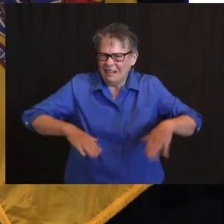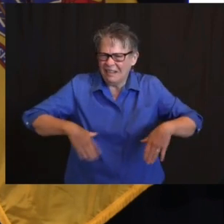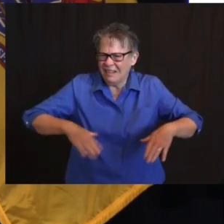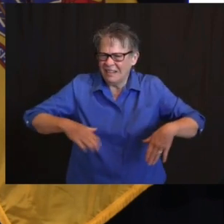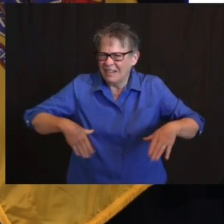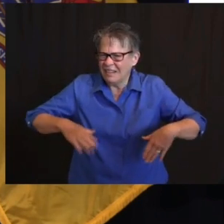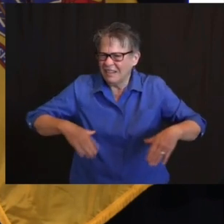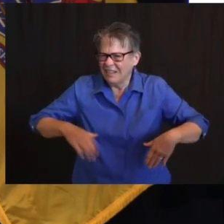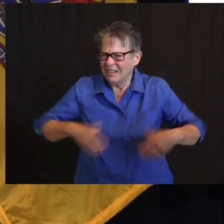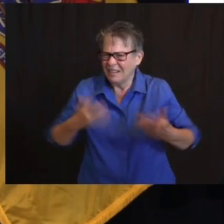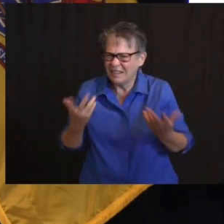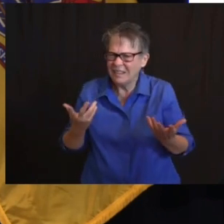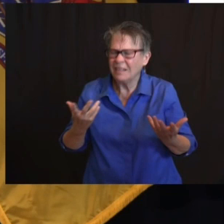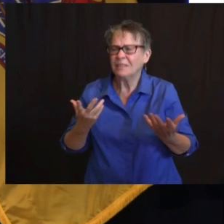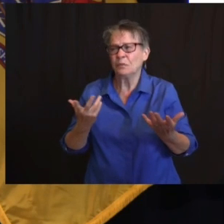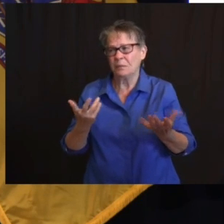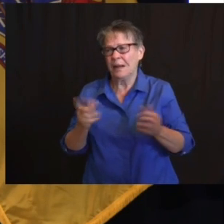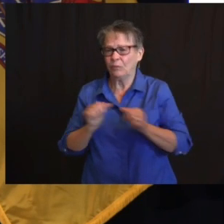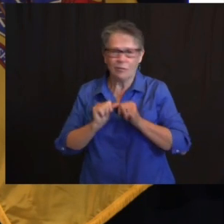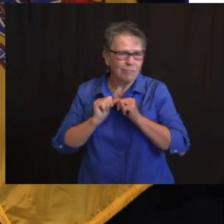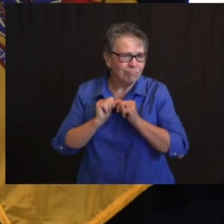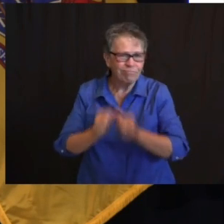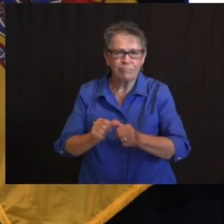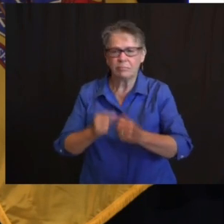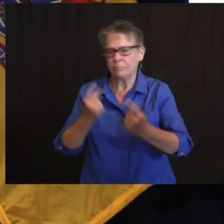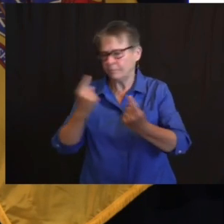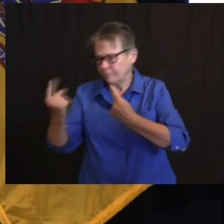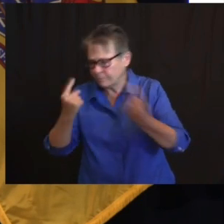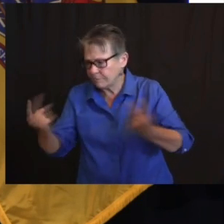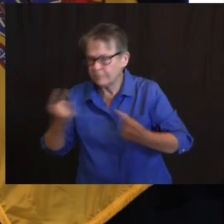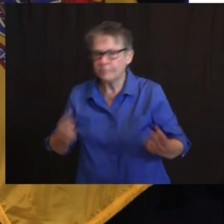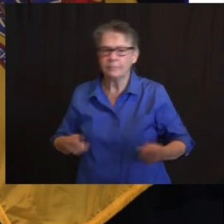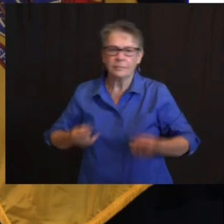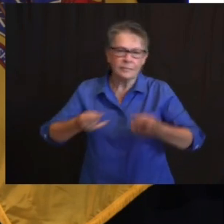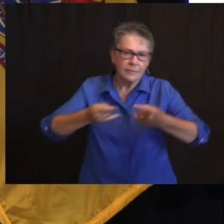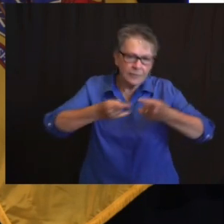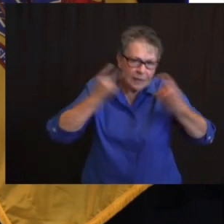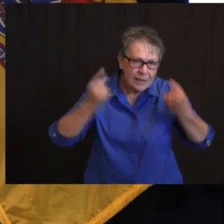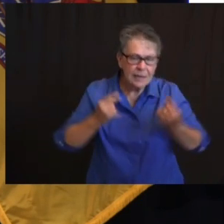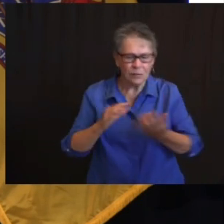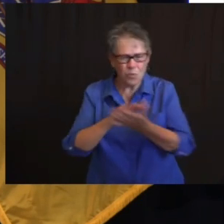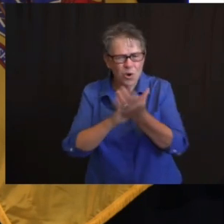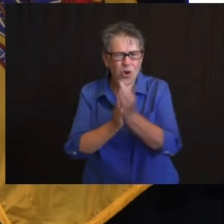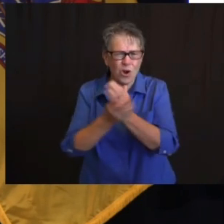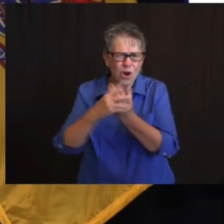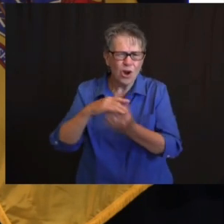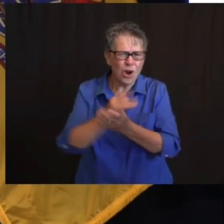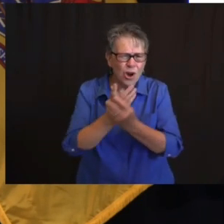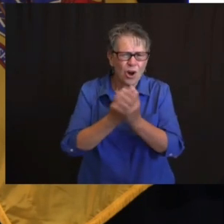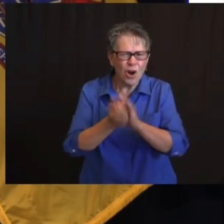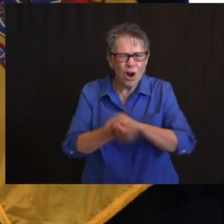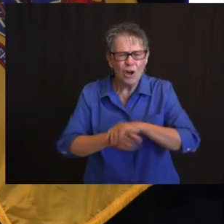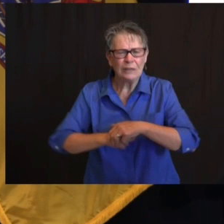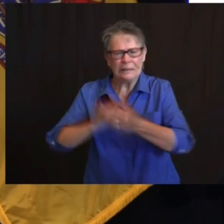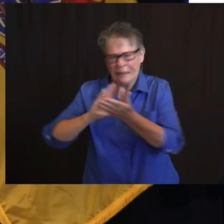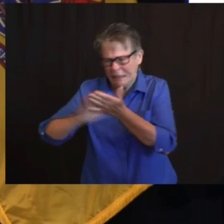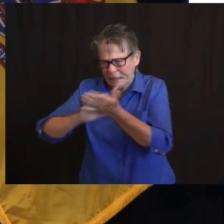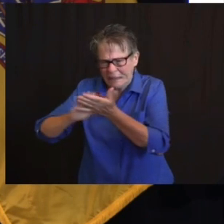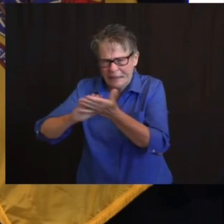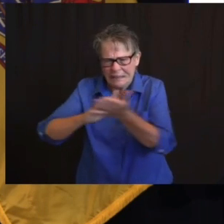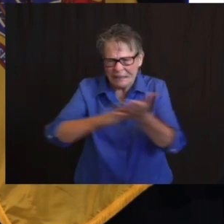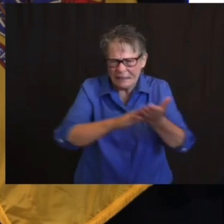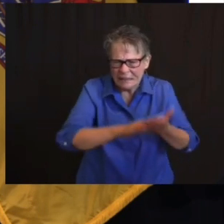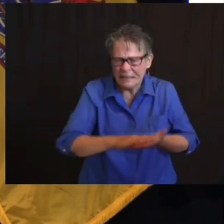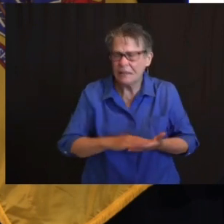hands with soap and water, staying away from people if you've got any symptoms whatsoever. Get tested. We've built the biggest per